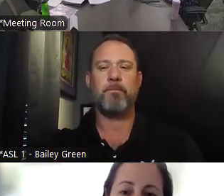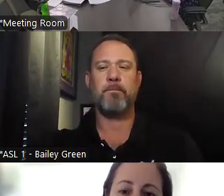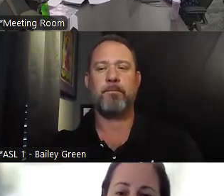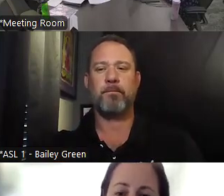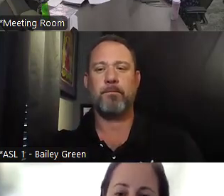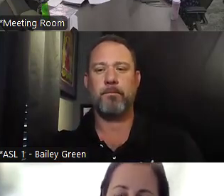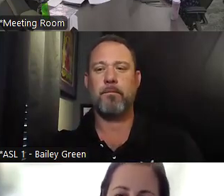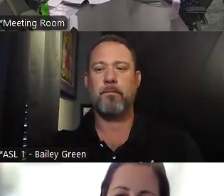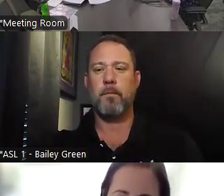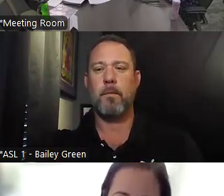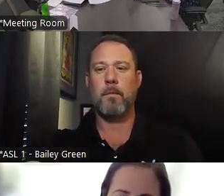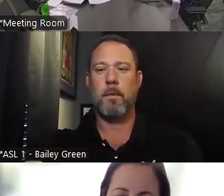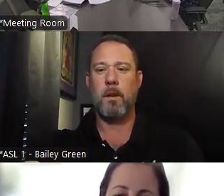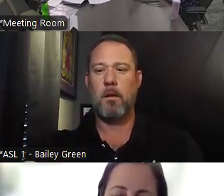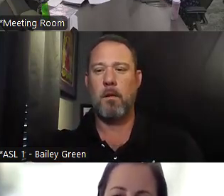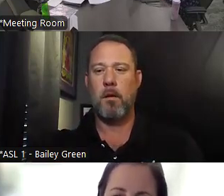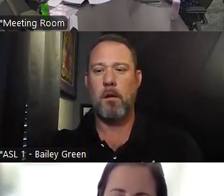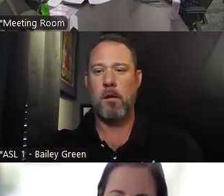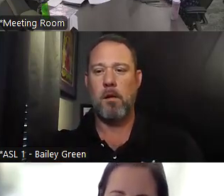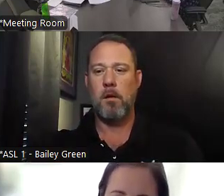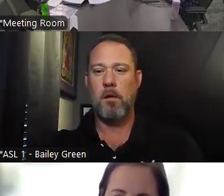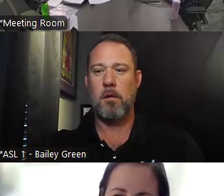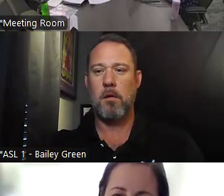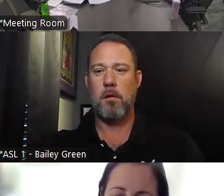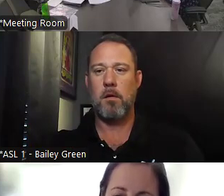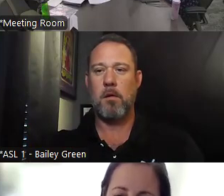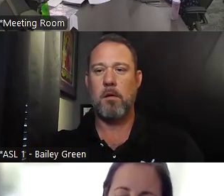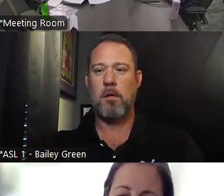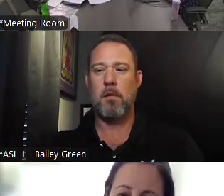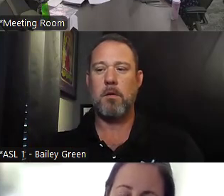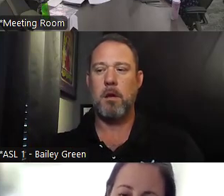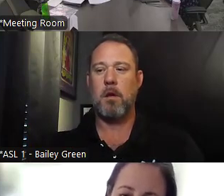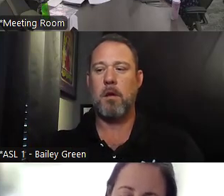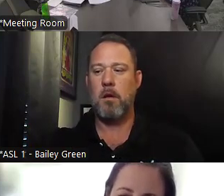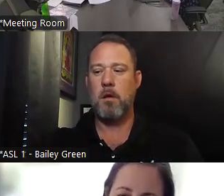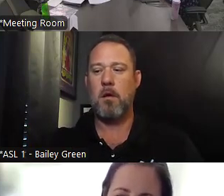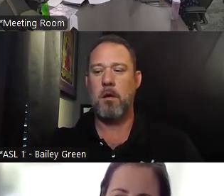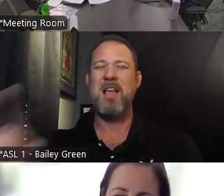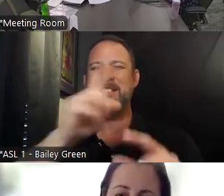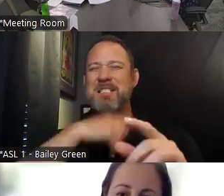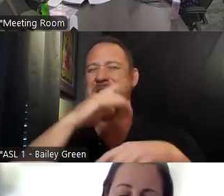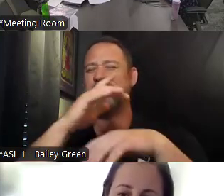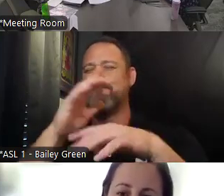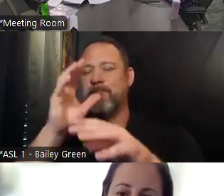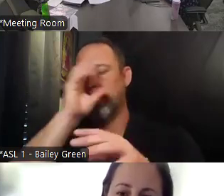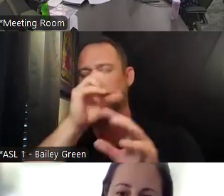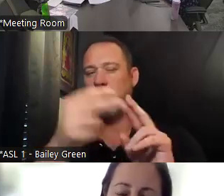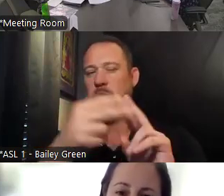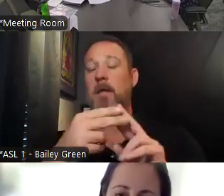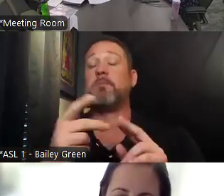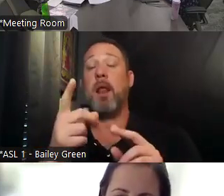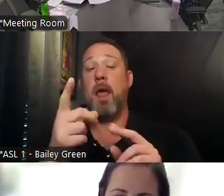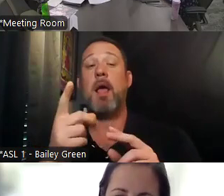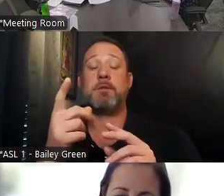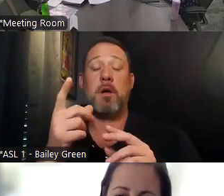So moving on, I skipped a couple slides again, just to have them for your reference. But as a geriatrician, one of the things that I